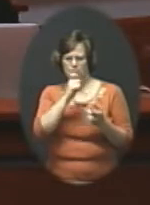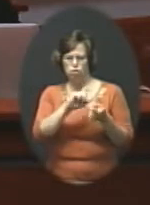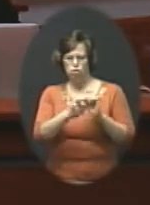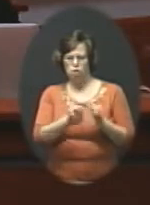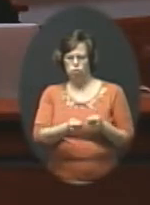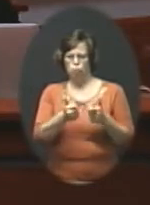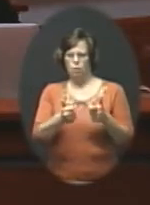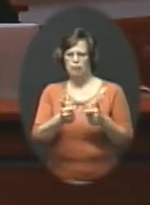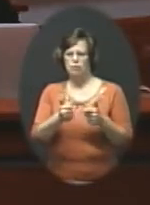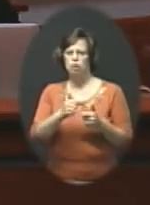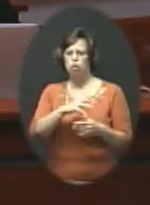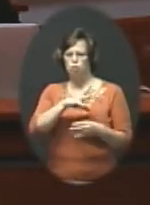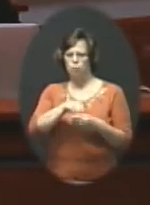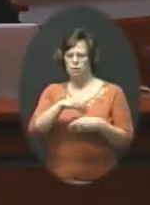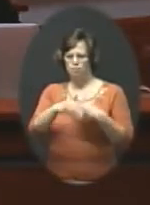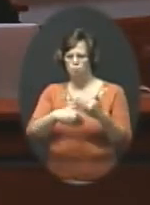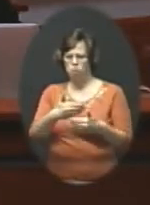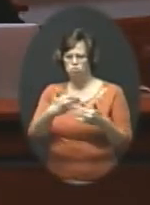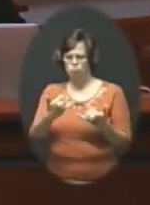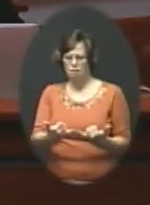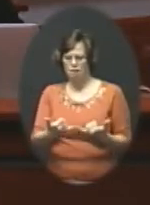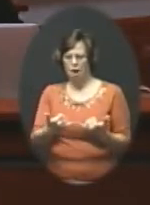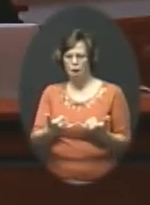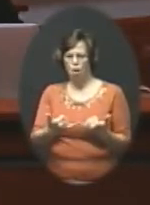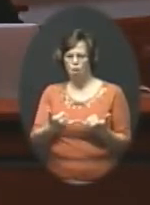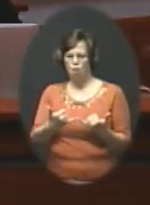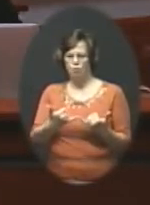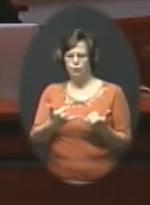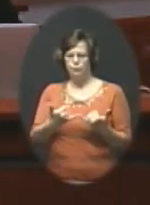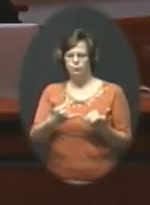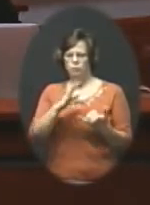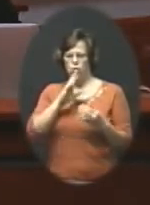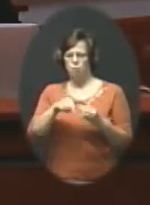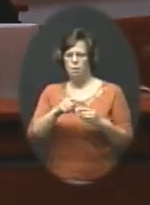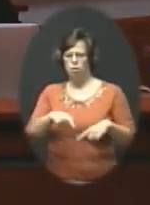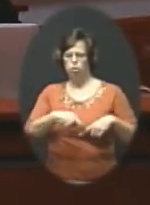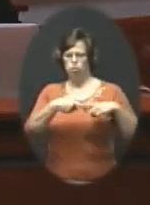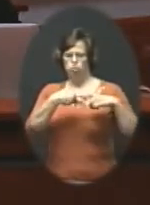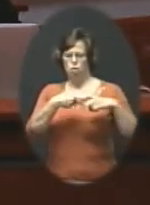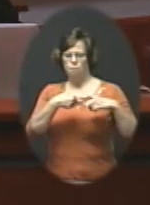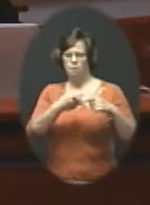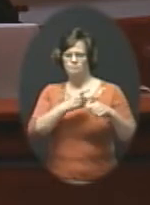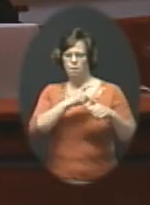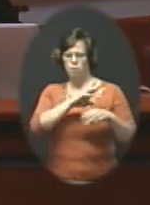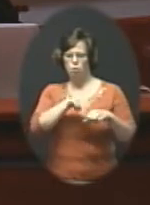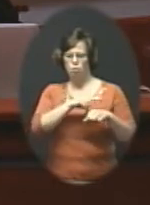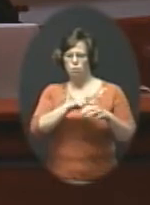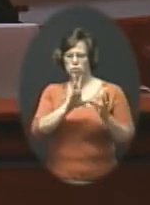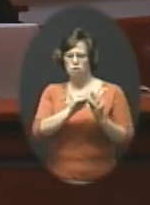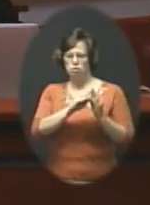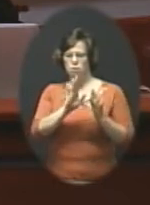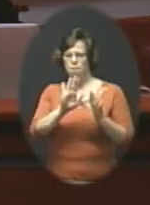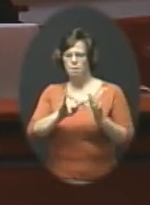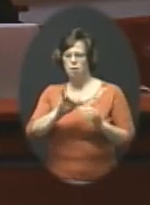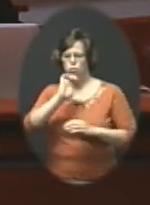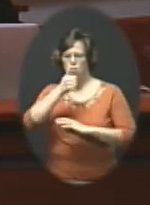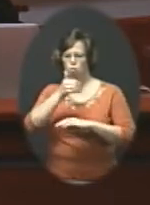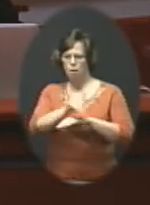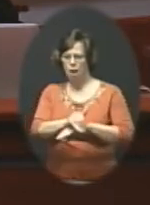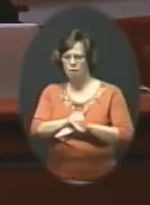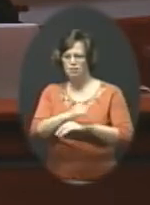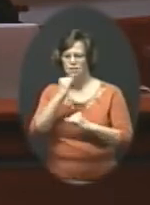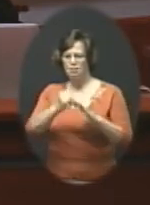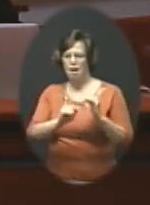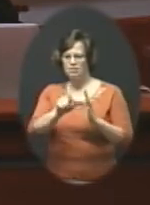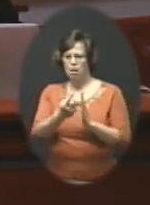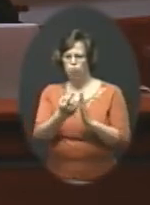quickly. They are in the process right now, headed for adjournment from the regular session by tomorrow night. They're in the final